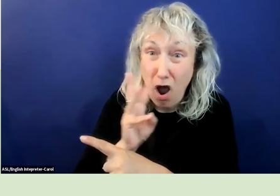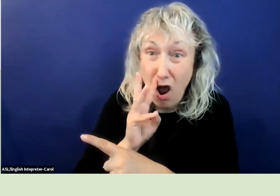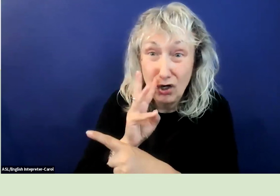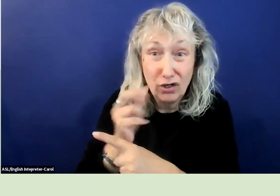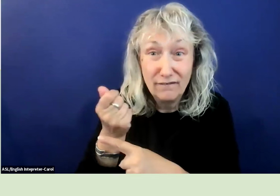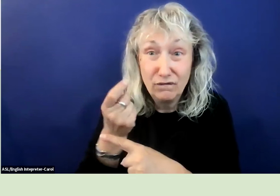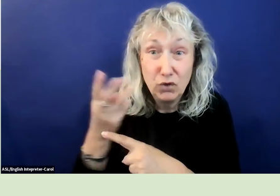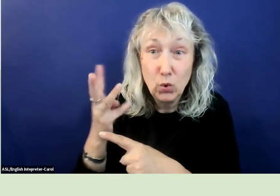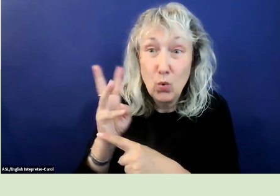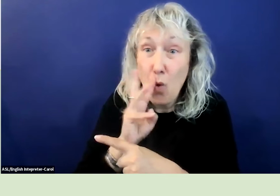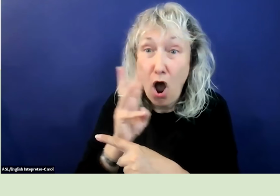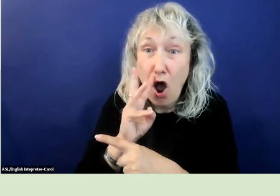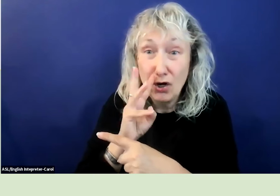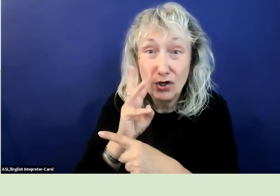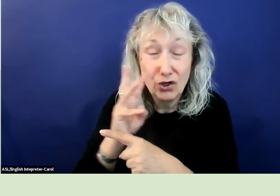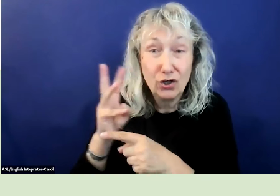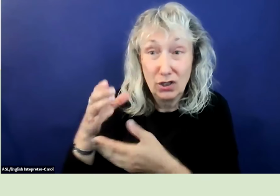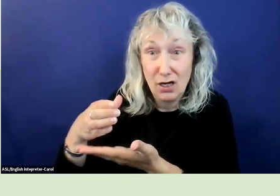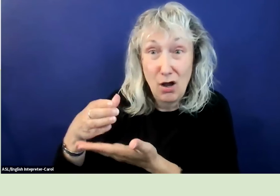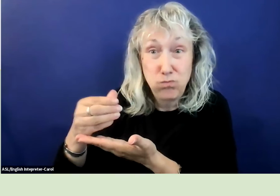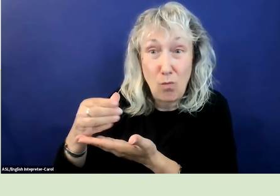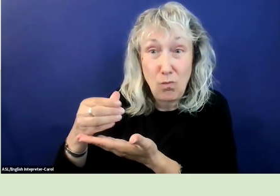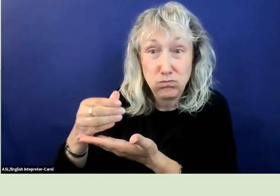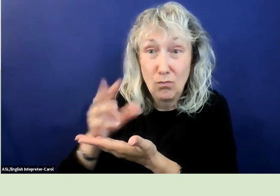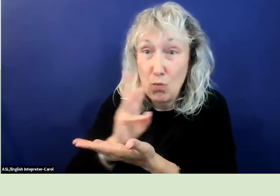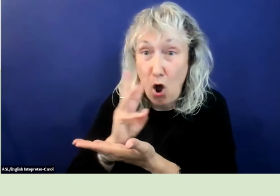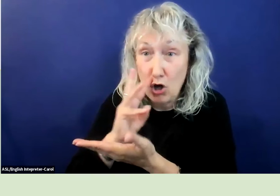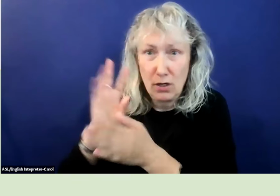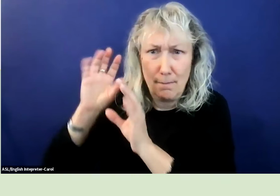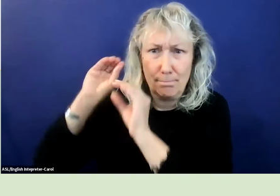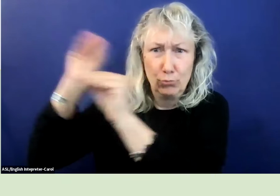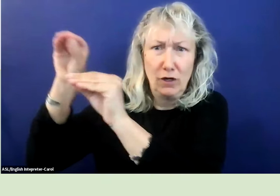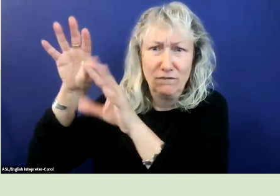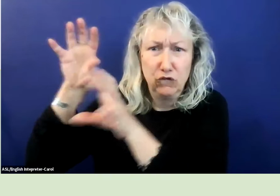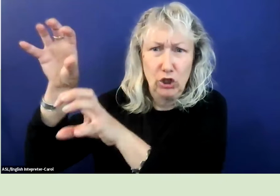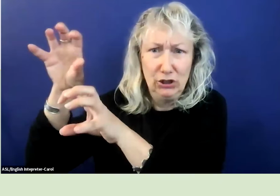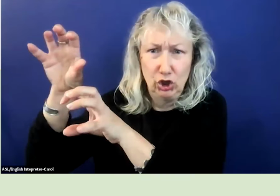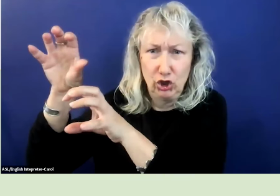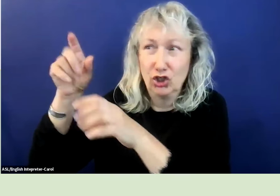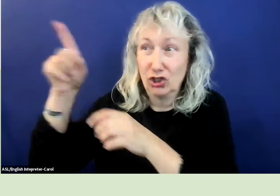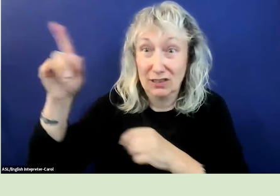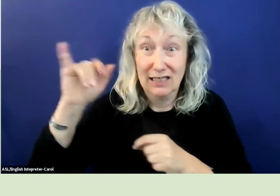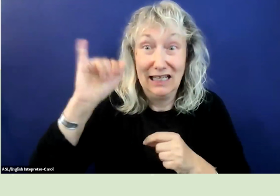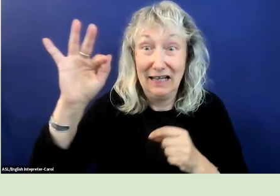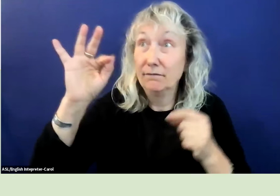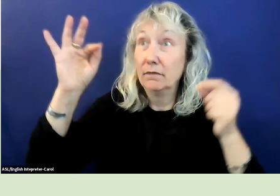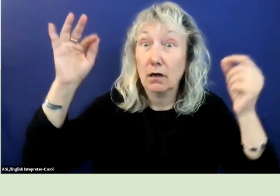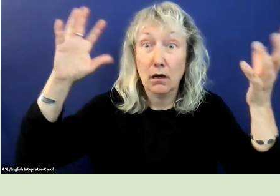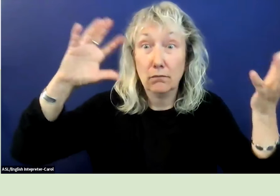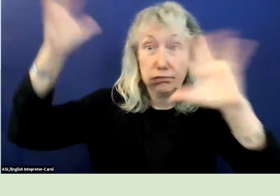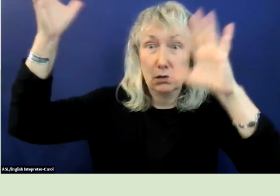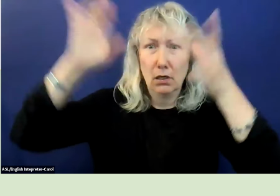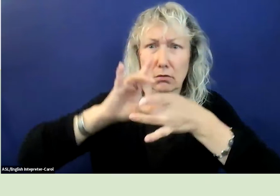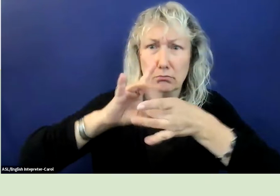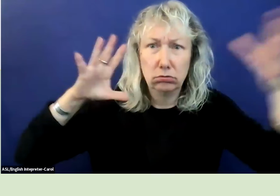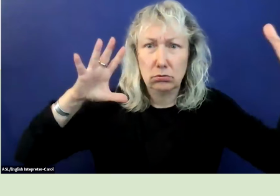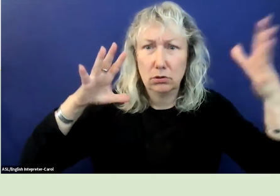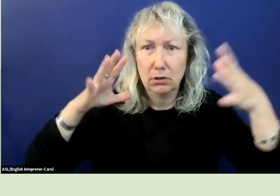three of those frozen bottled water in case of an emergency and no power in our